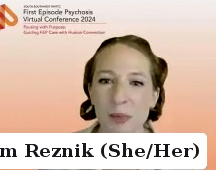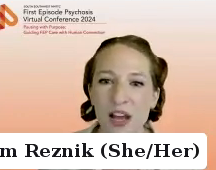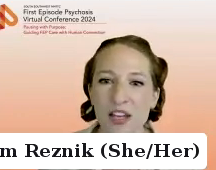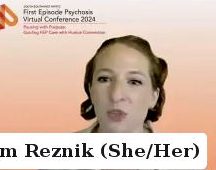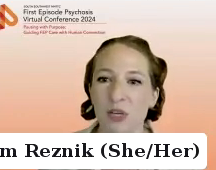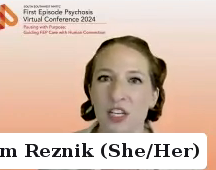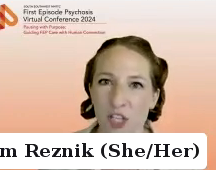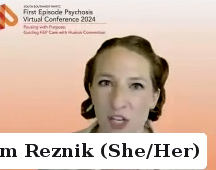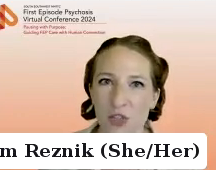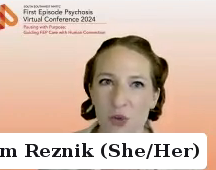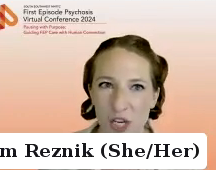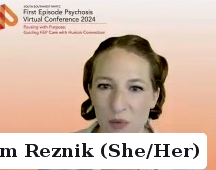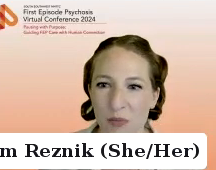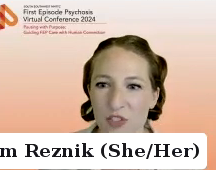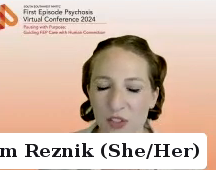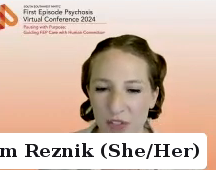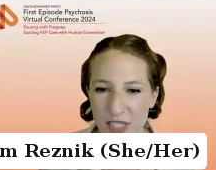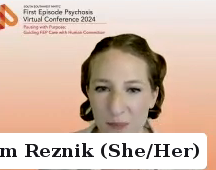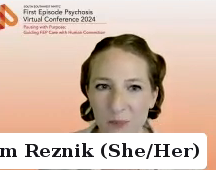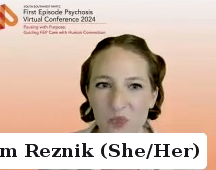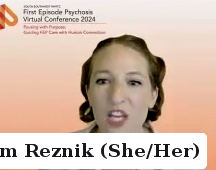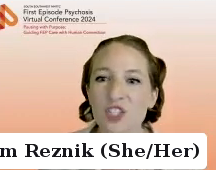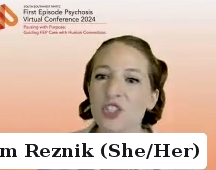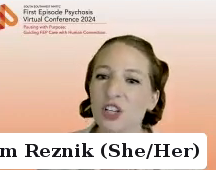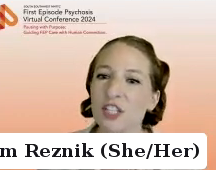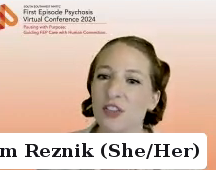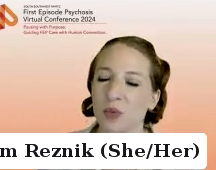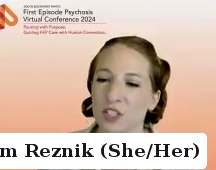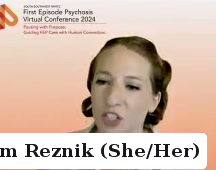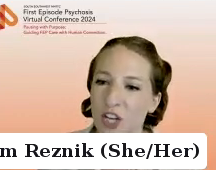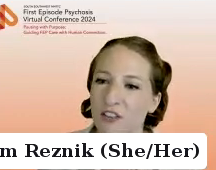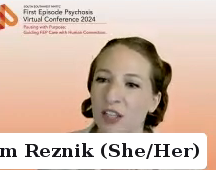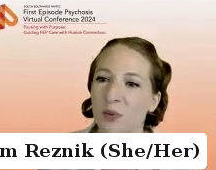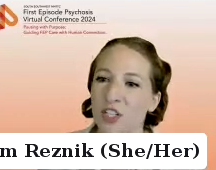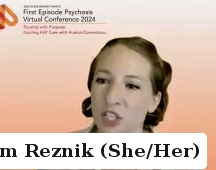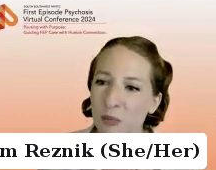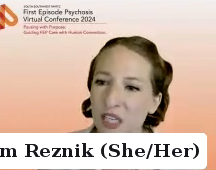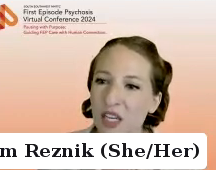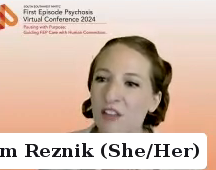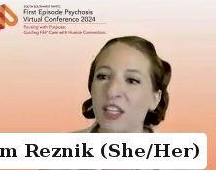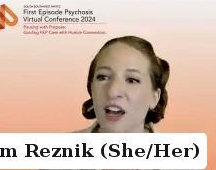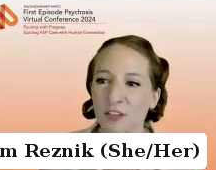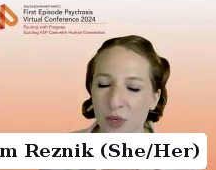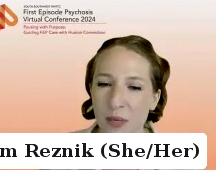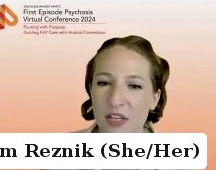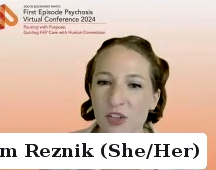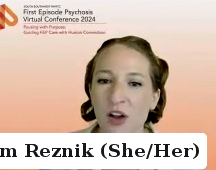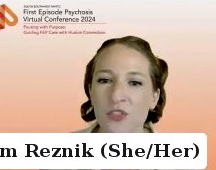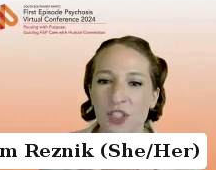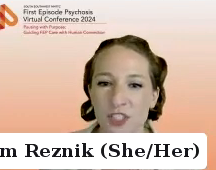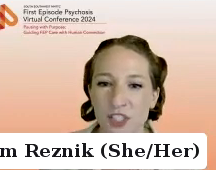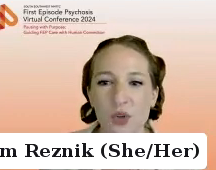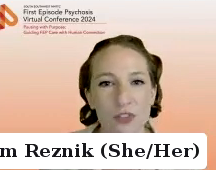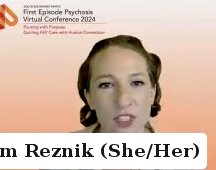reduce stigma and discrimination associated with mental illness. She serves on the Research and Evaluation Committee of the California Mental